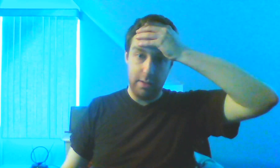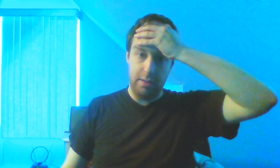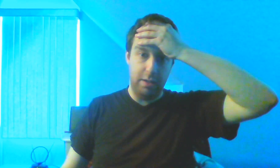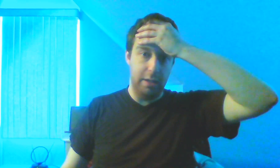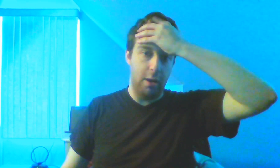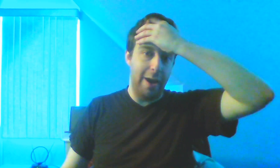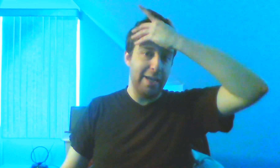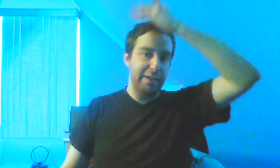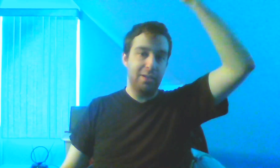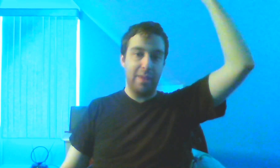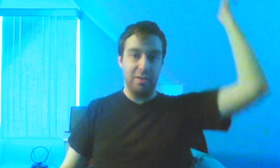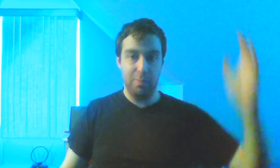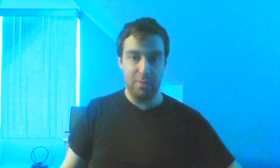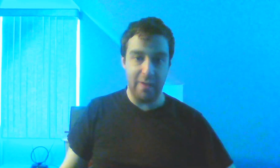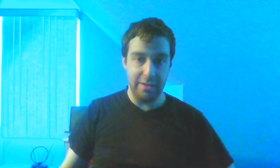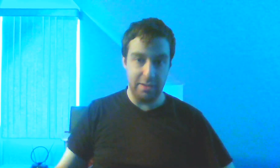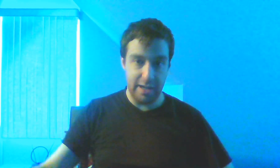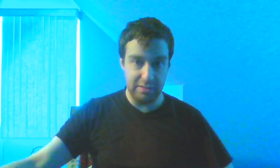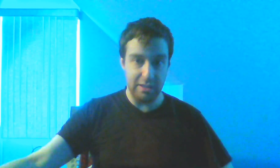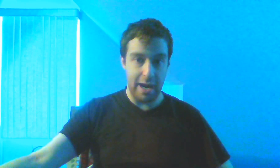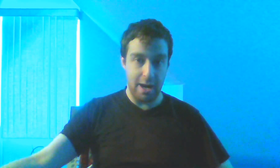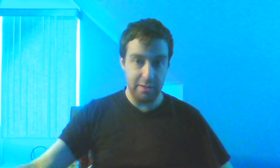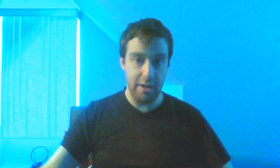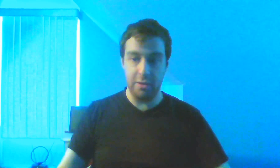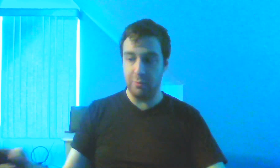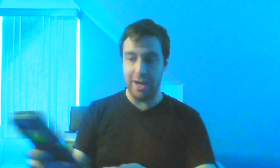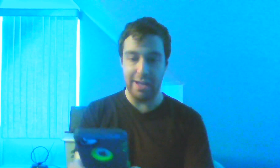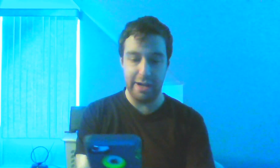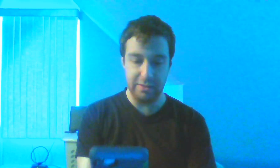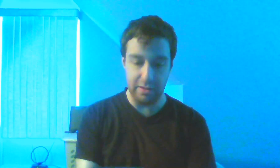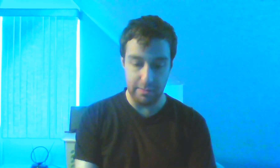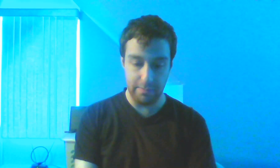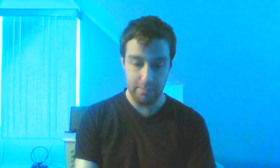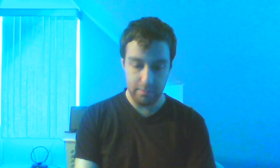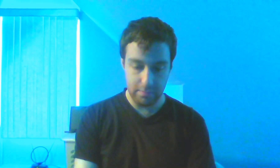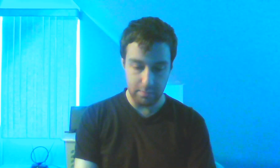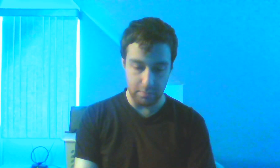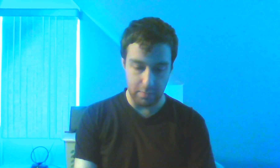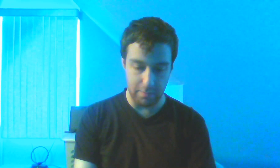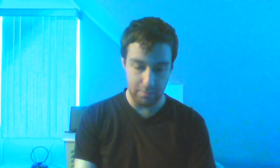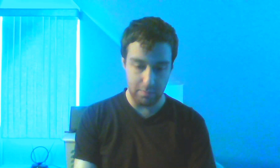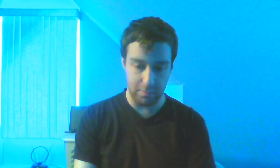But, I texted my supervisor yesterday, and I'll tell you what I texted her.